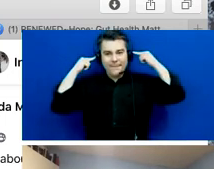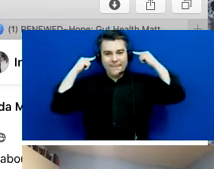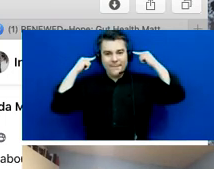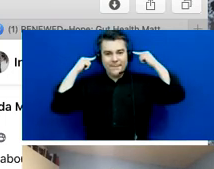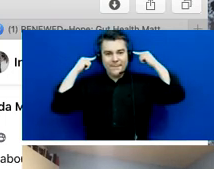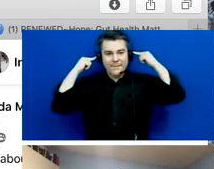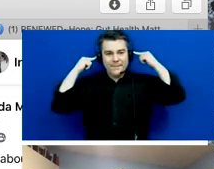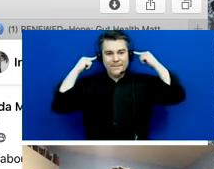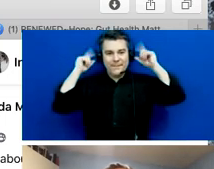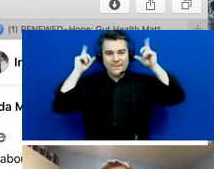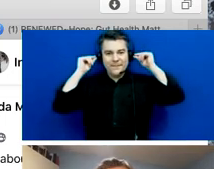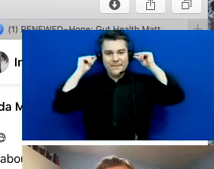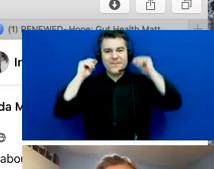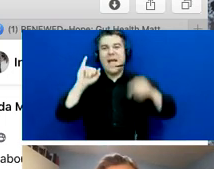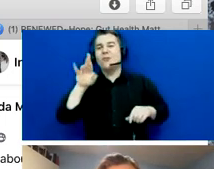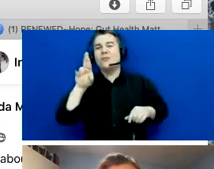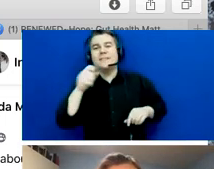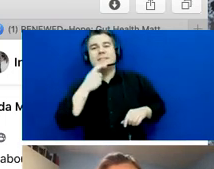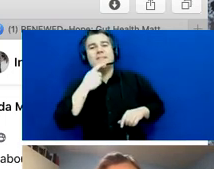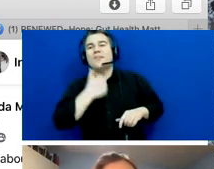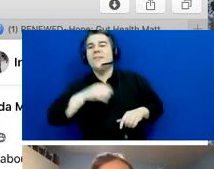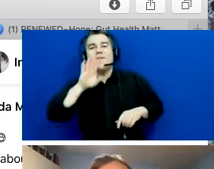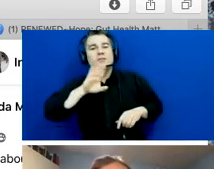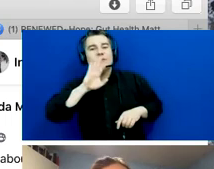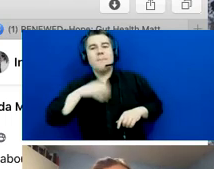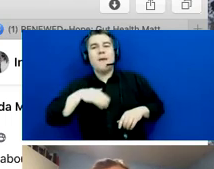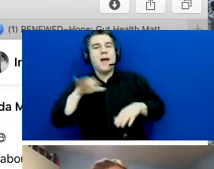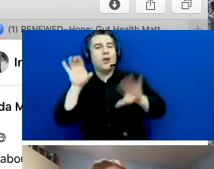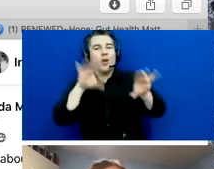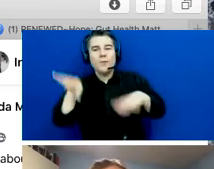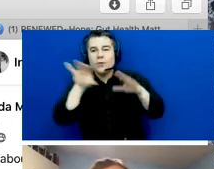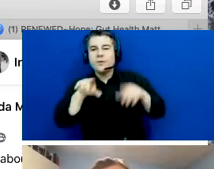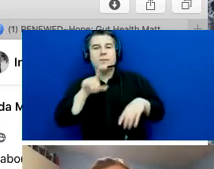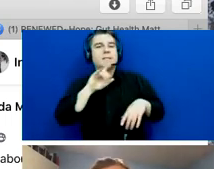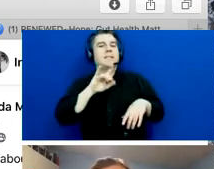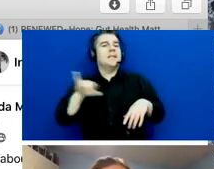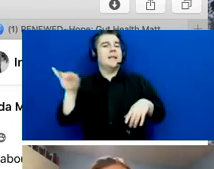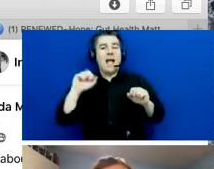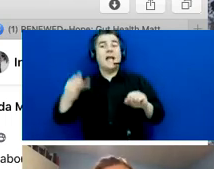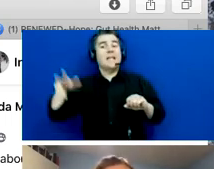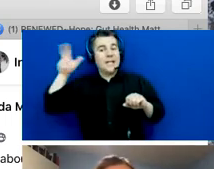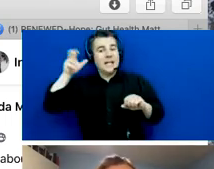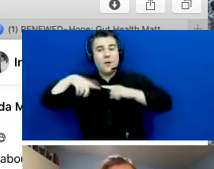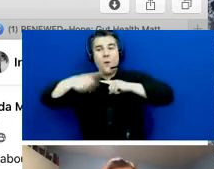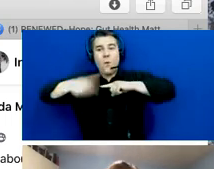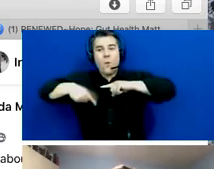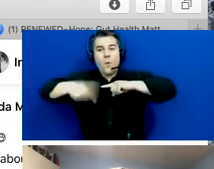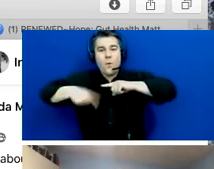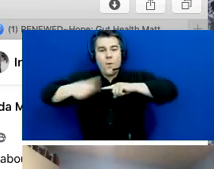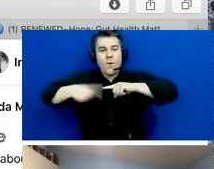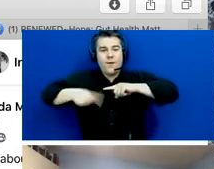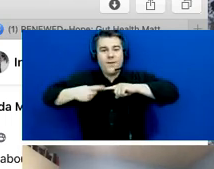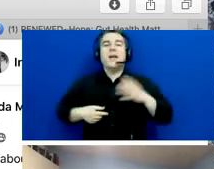so frustrating. I'm sorry, guys. My computer is like, I can hear it whirring in the back background. when you There were it goes. feeling